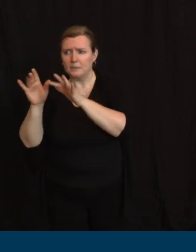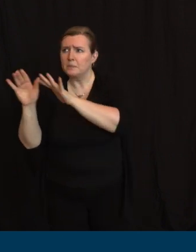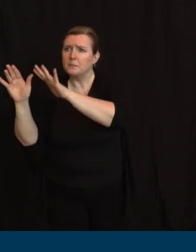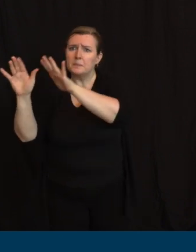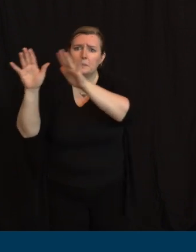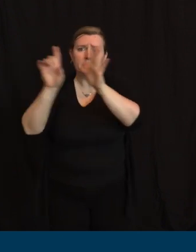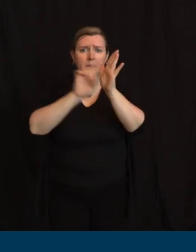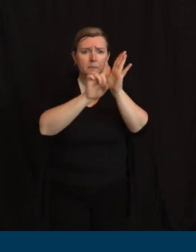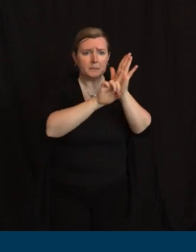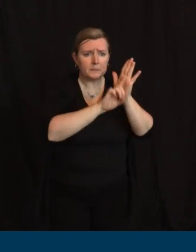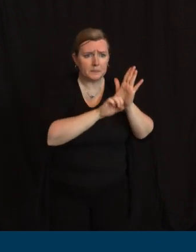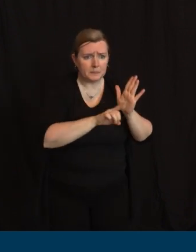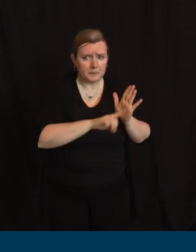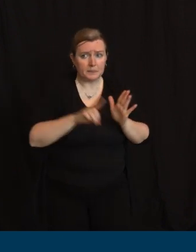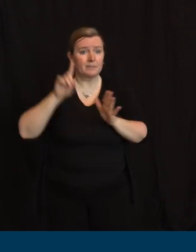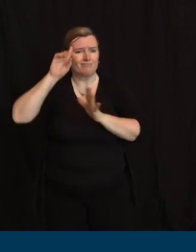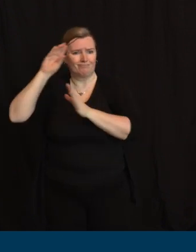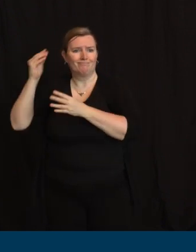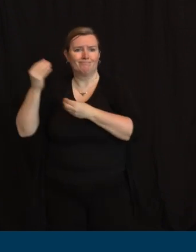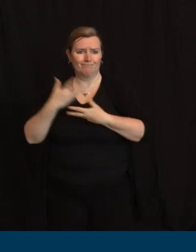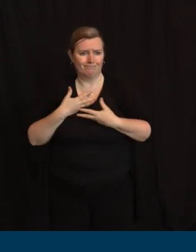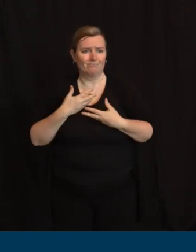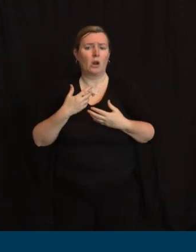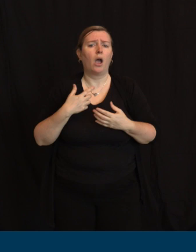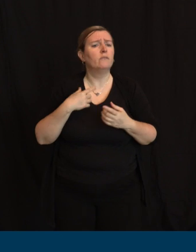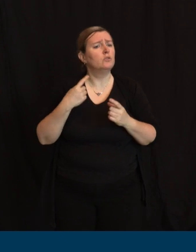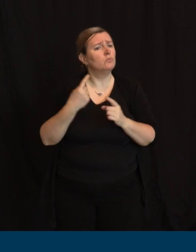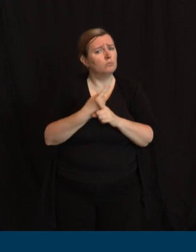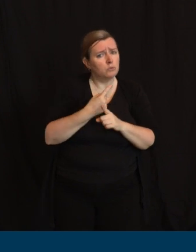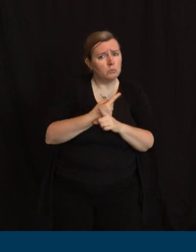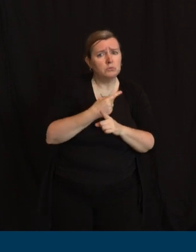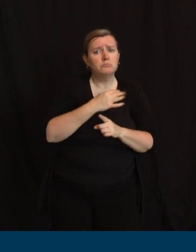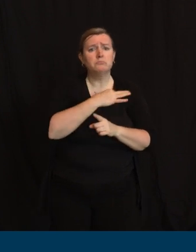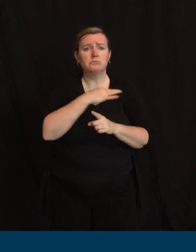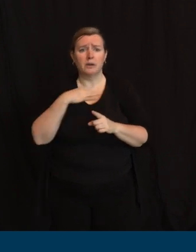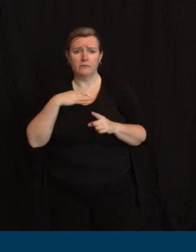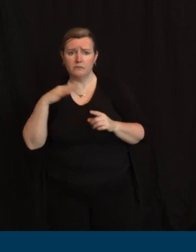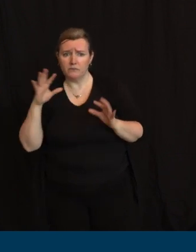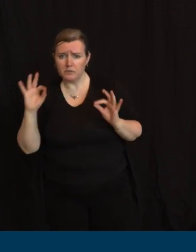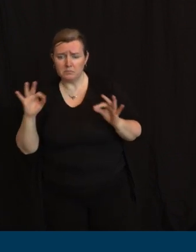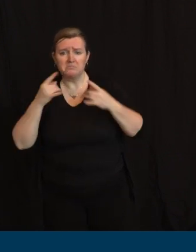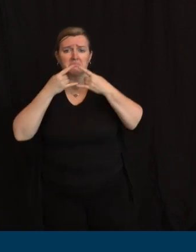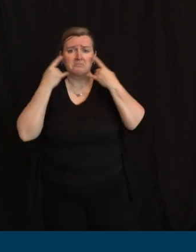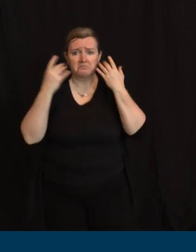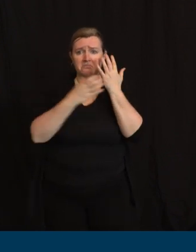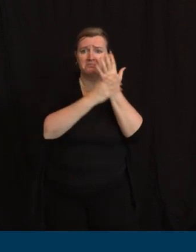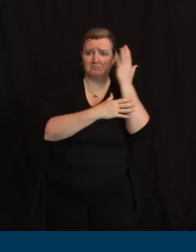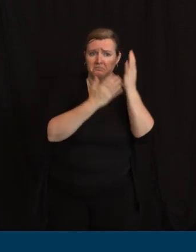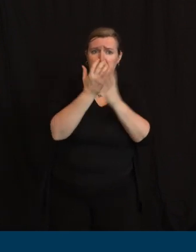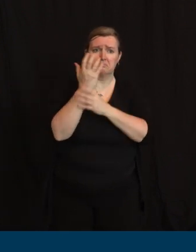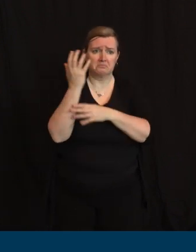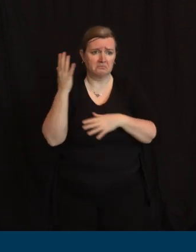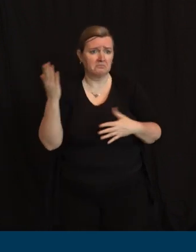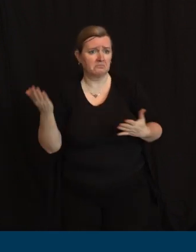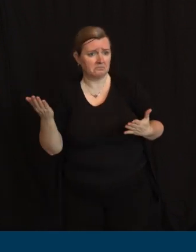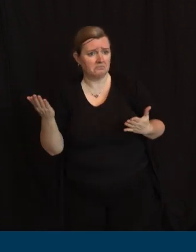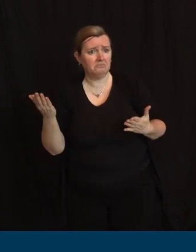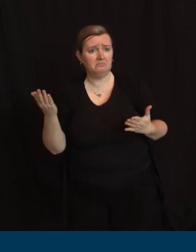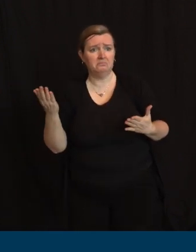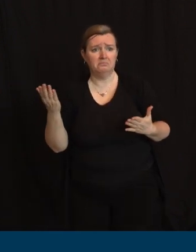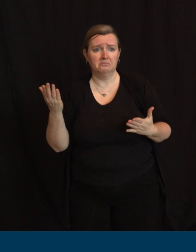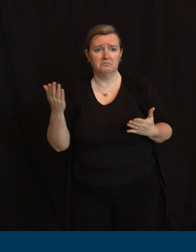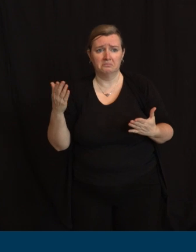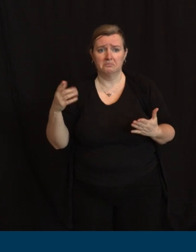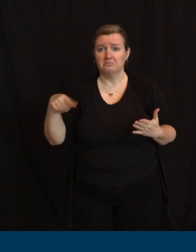there was appropriate staffing and PPE at that time. Additionally, they reported that they observed